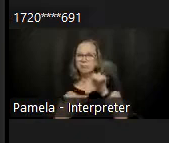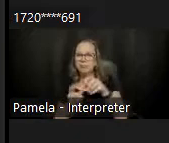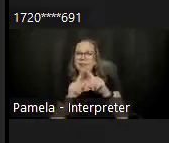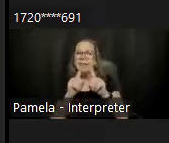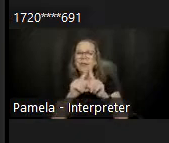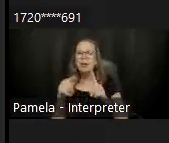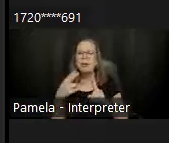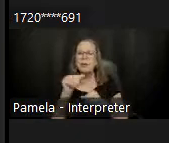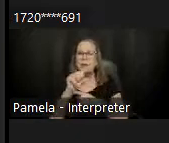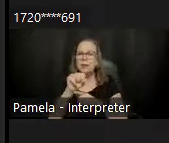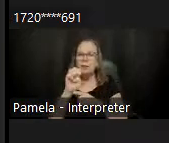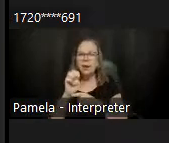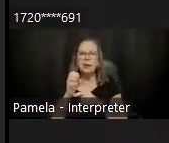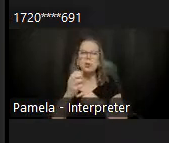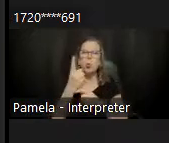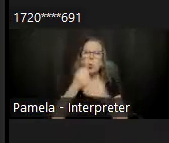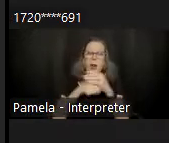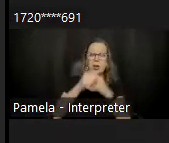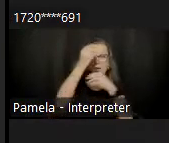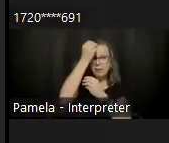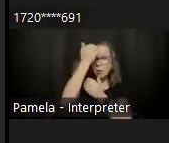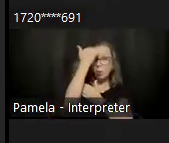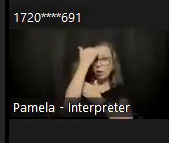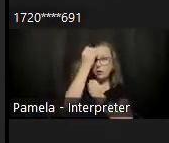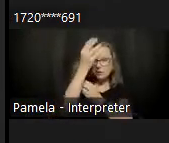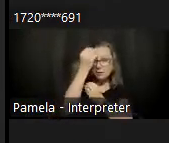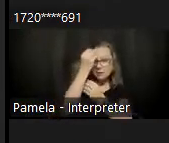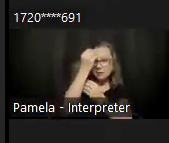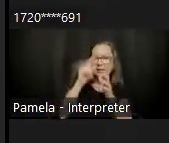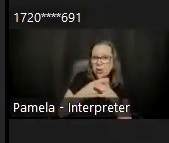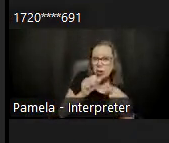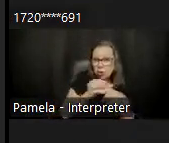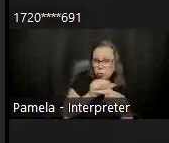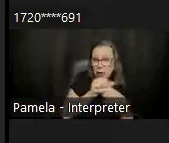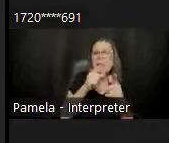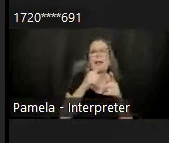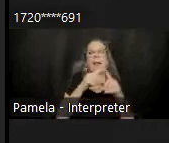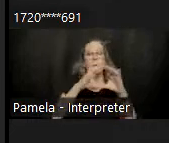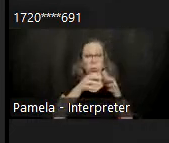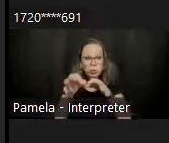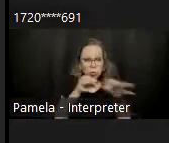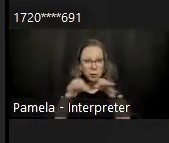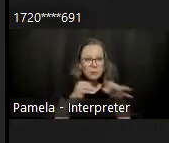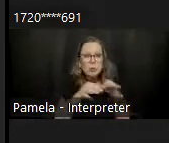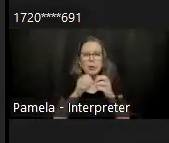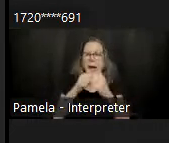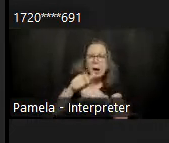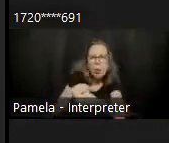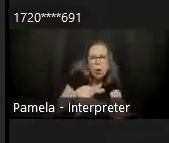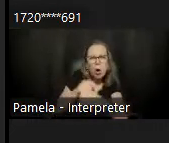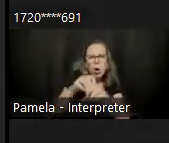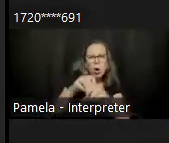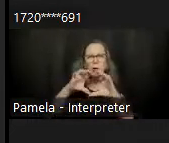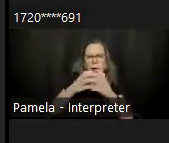of our trainings that fall under the awareness initiating phase training, and then the course description, how long those